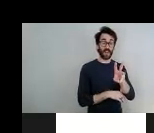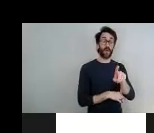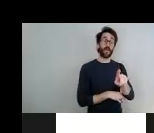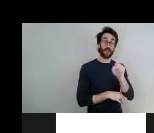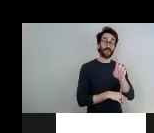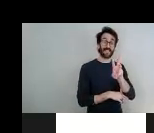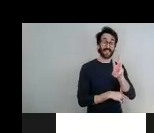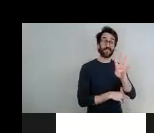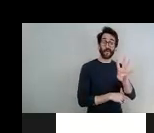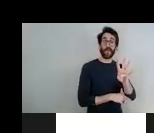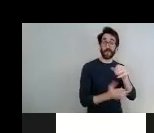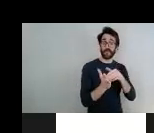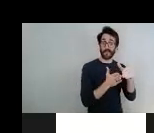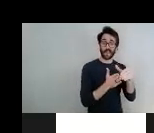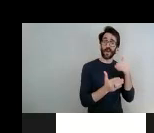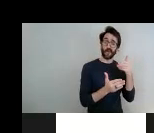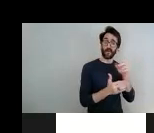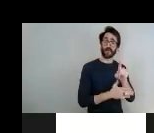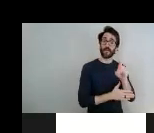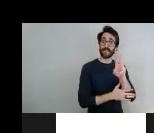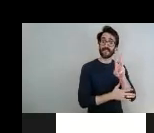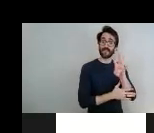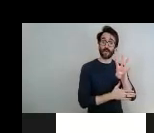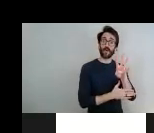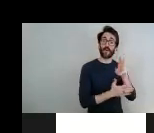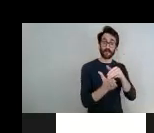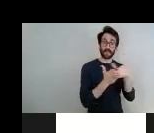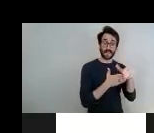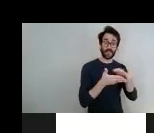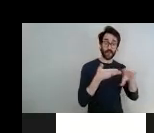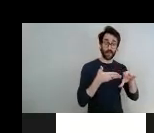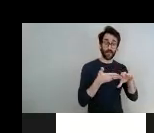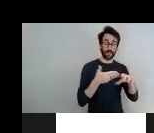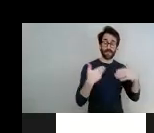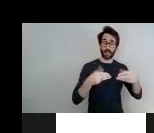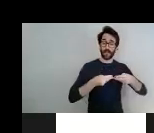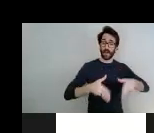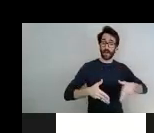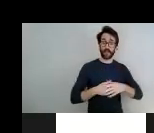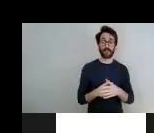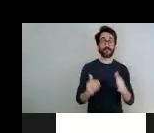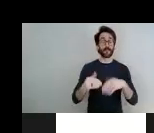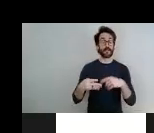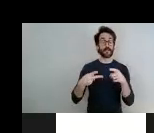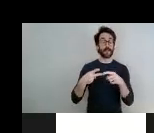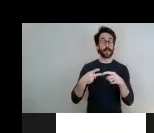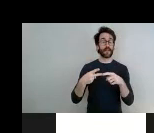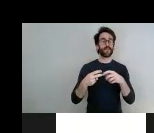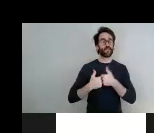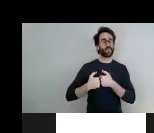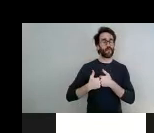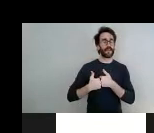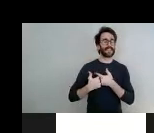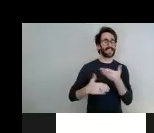million reported loss to the Canadian Anti-Fraud Centre. Second on our list is romance with